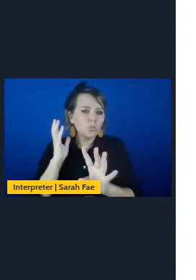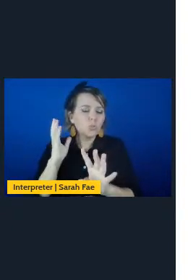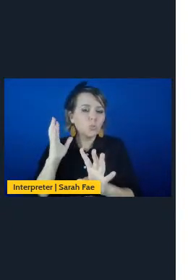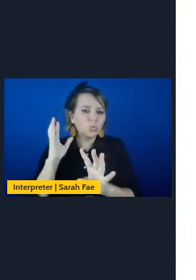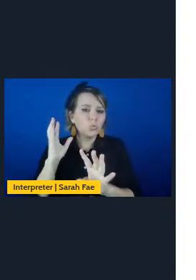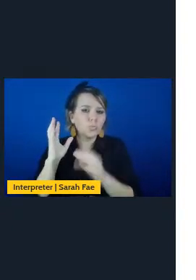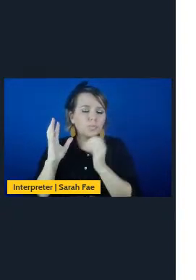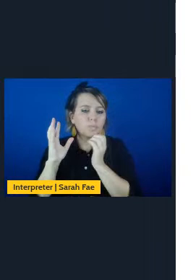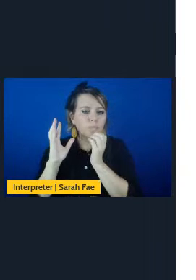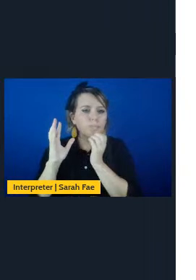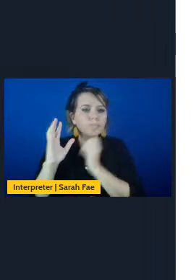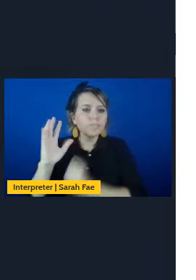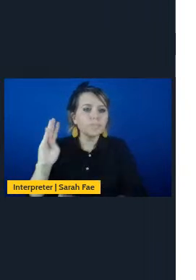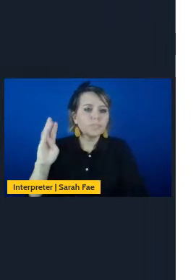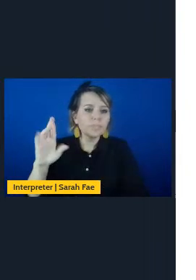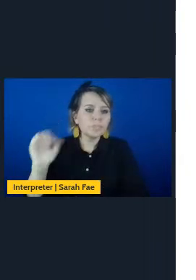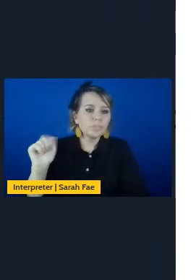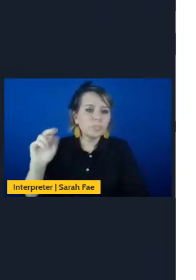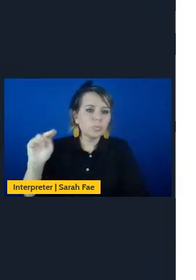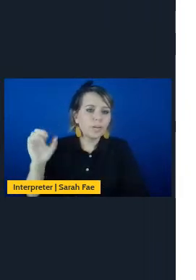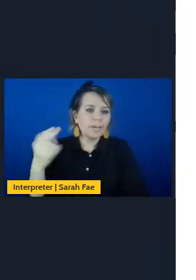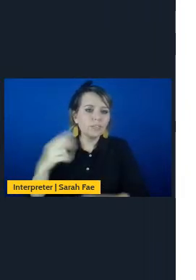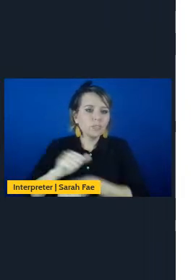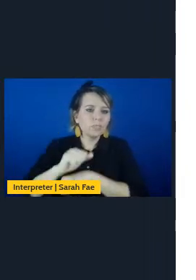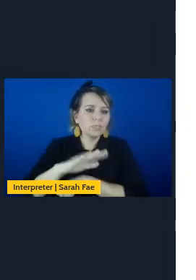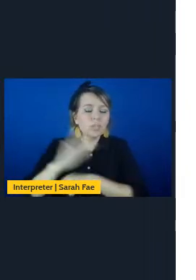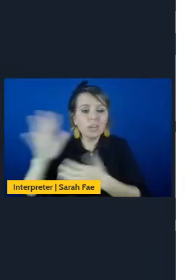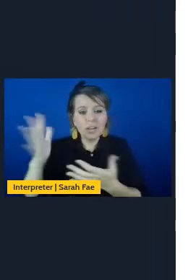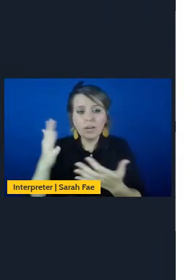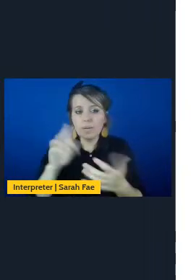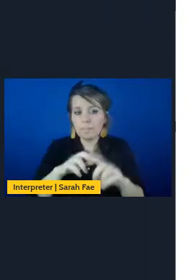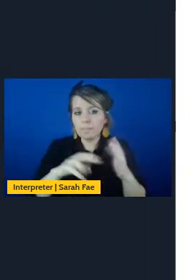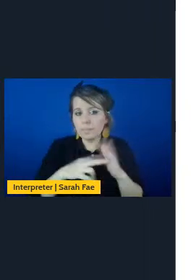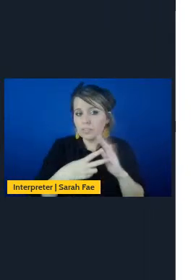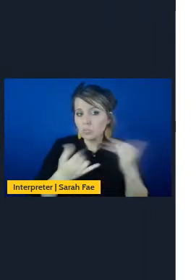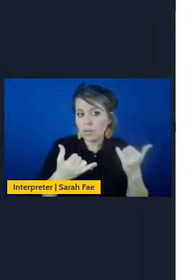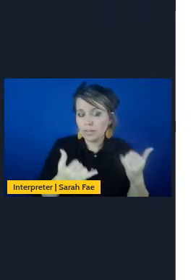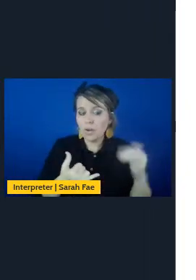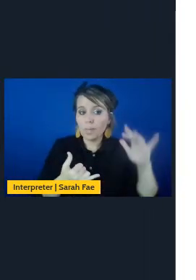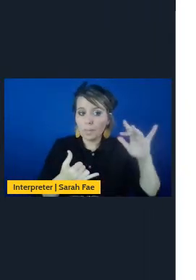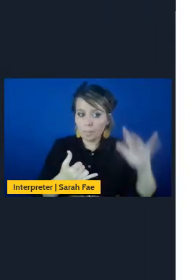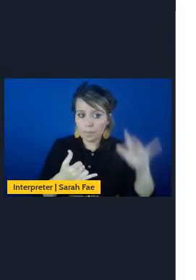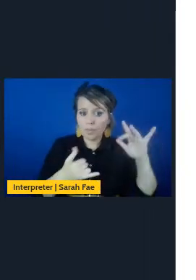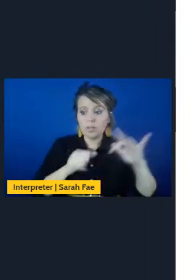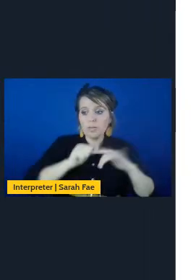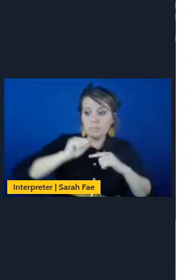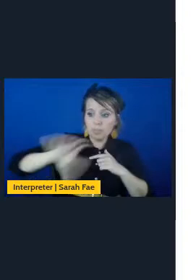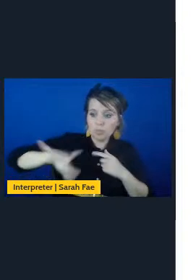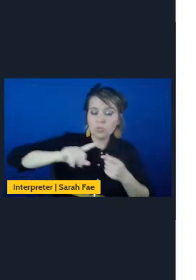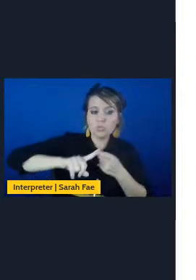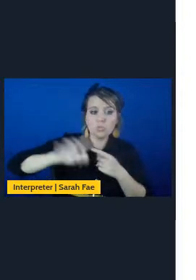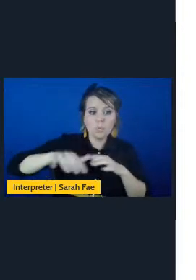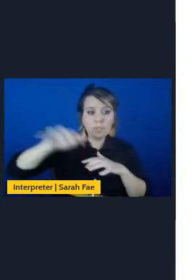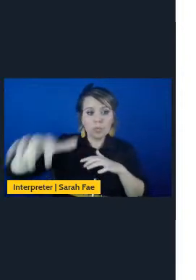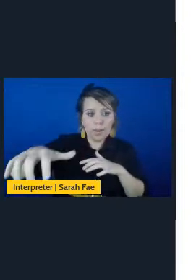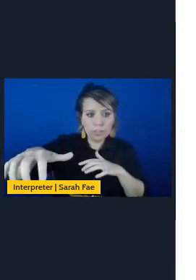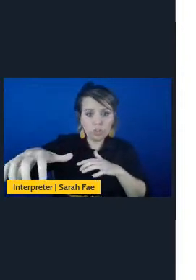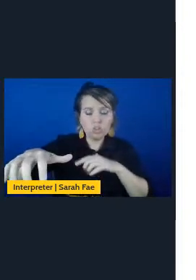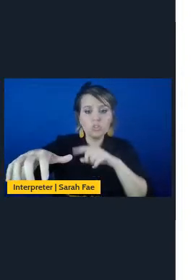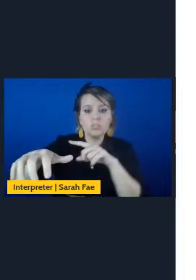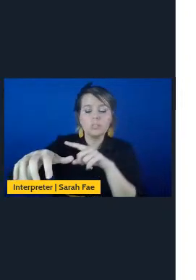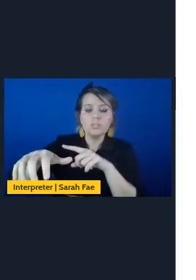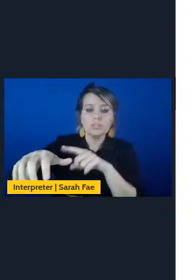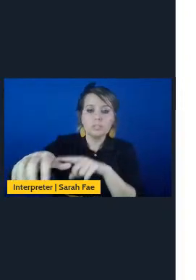is the possibility that if you push to a branch, the code build project starts with